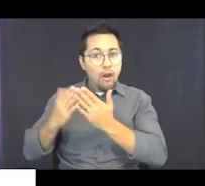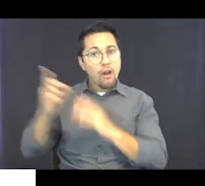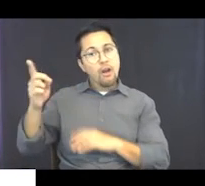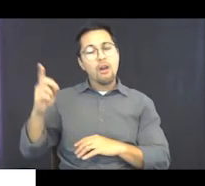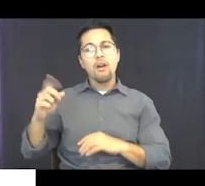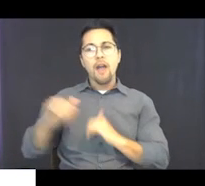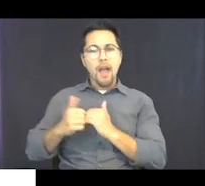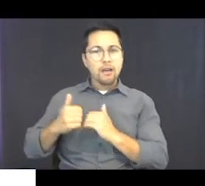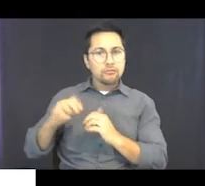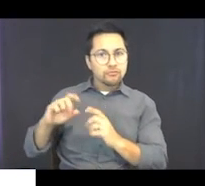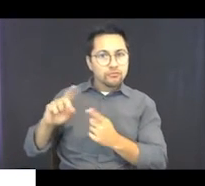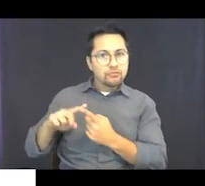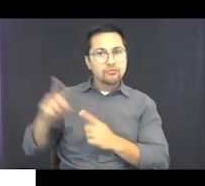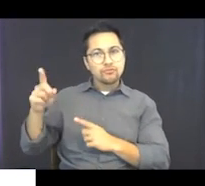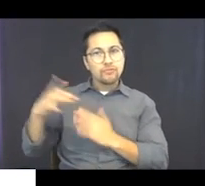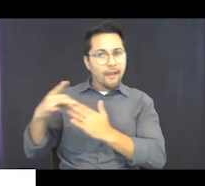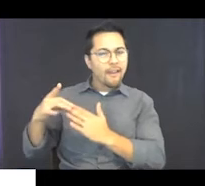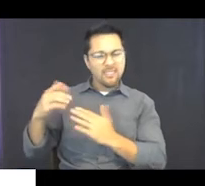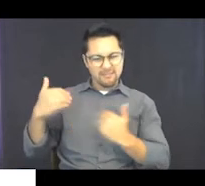the answers.